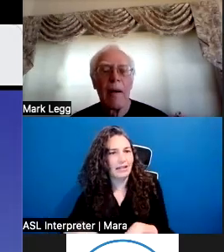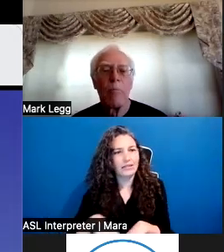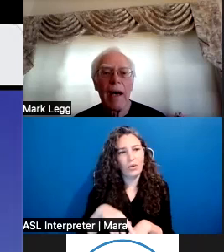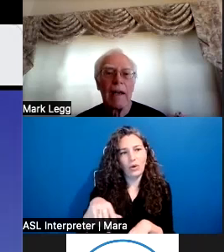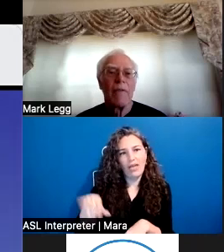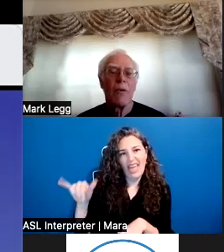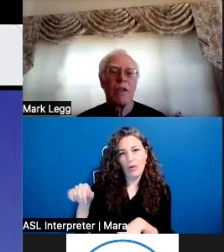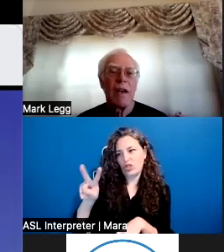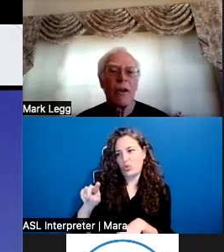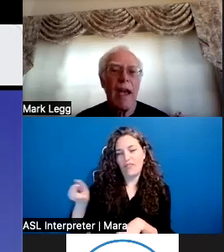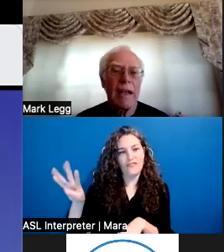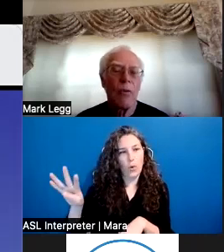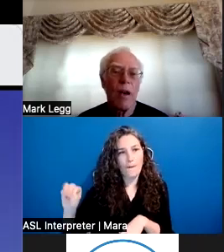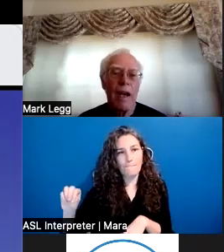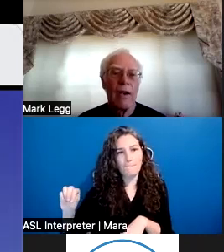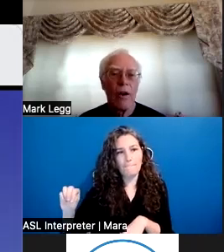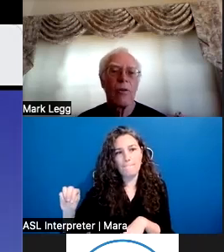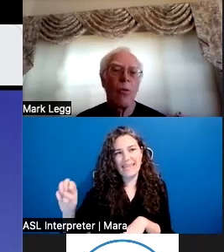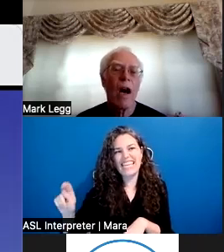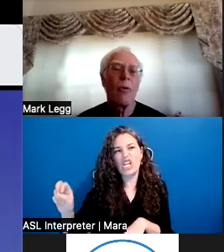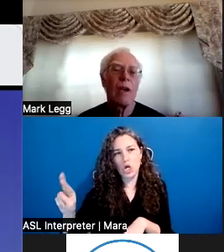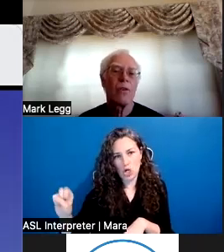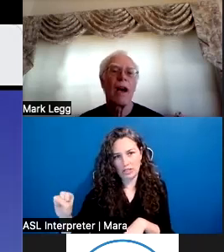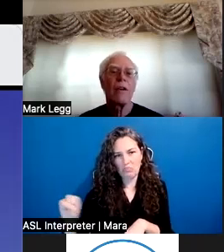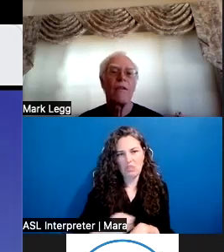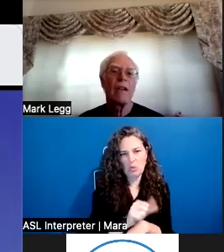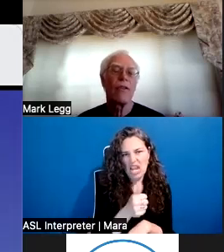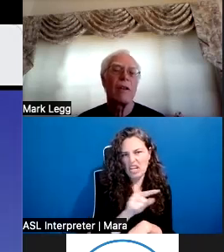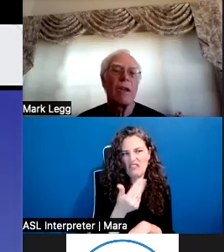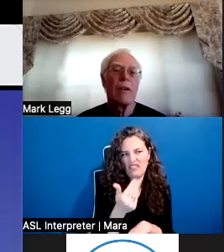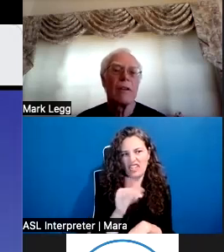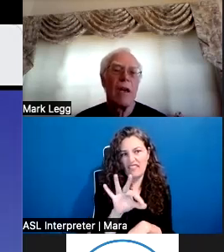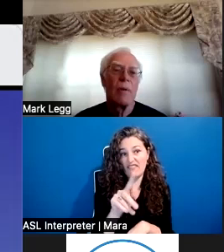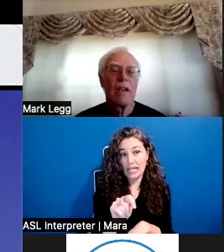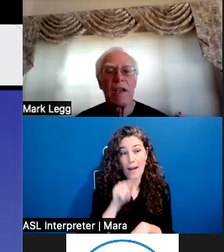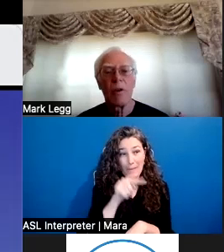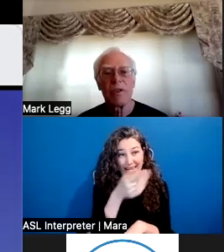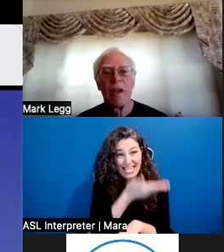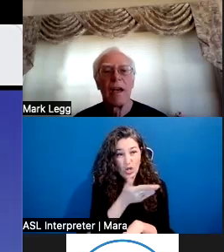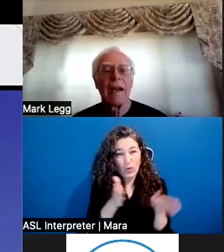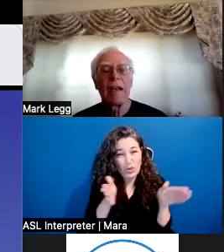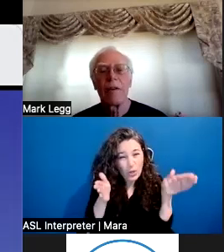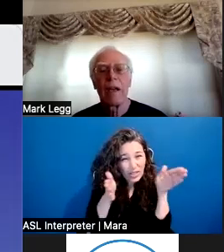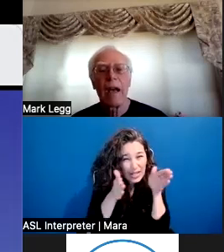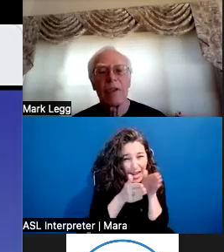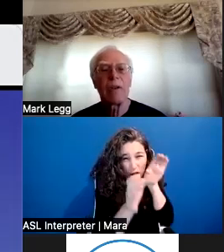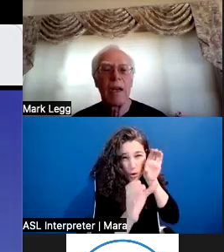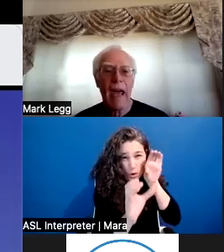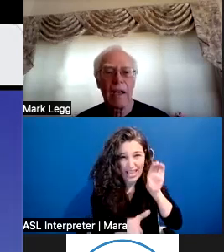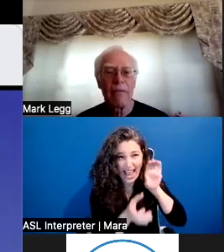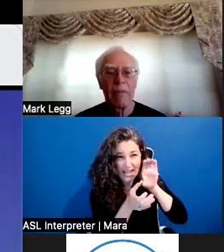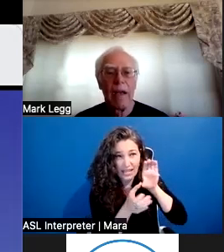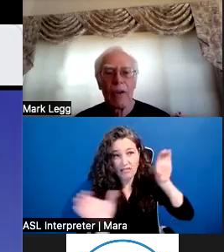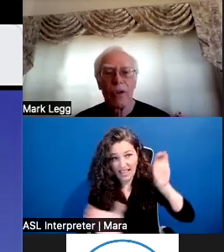feet, but there was a narrow canyon where they know the water went up to 100 feet, 30 meters, because there was a telephone line with